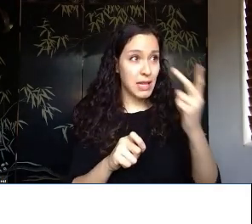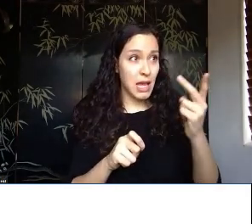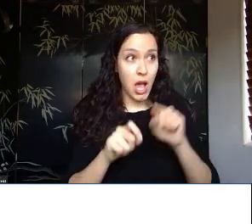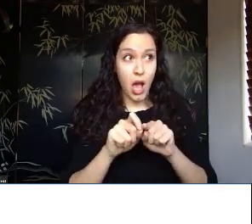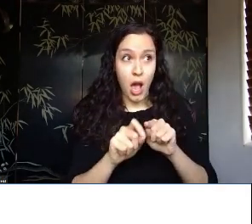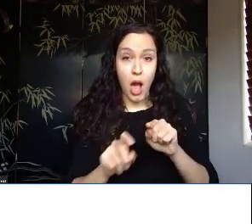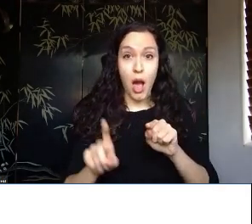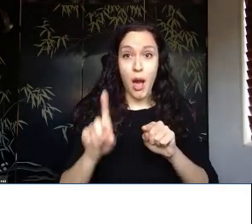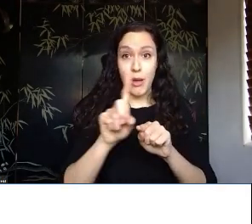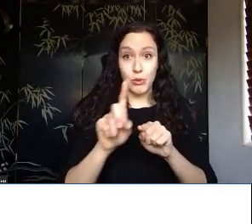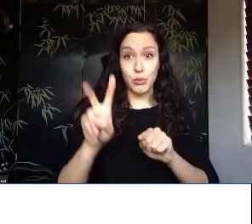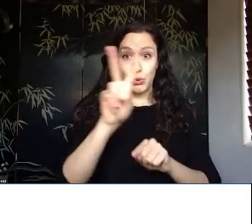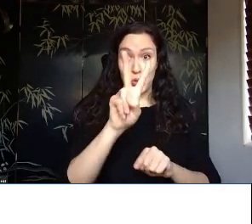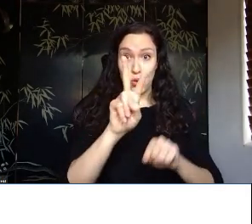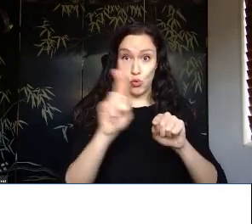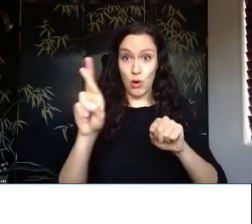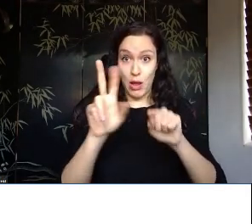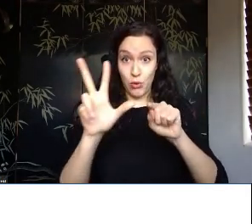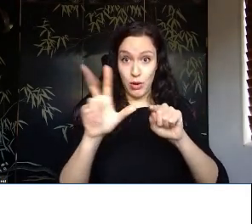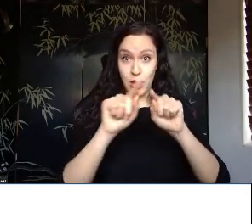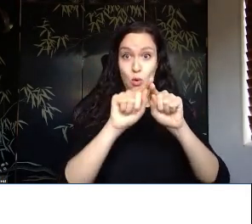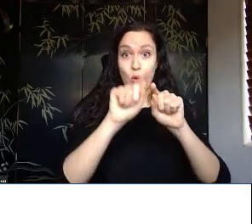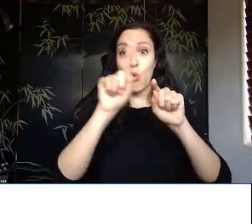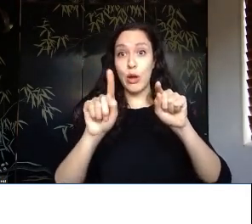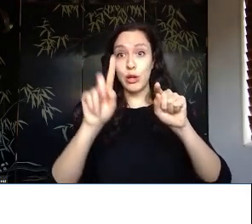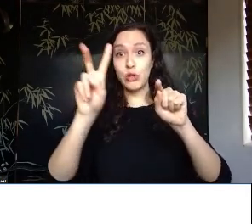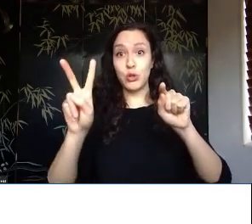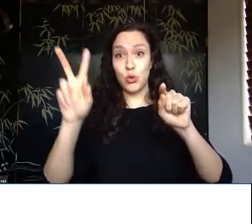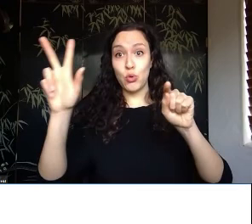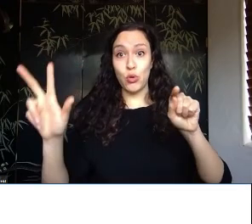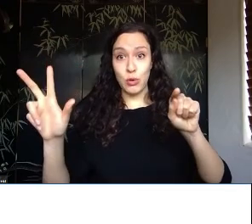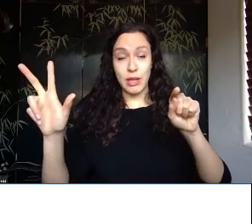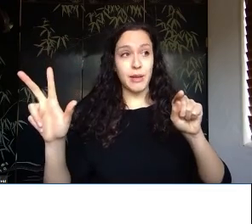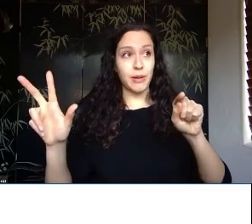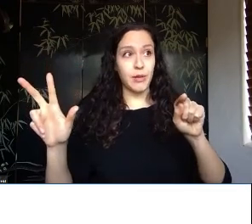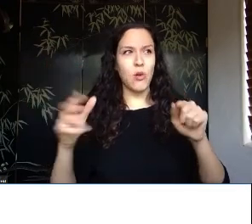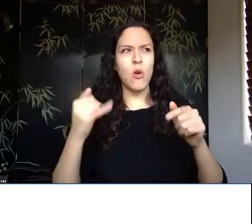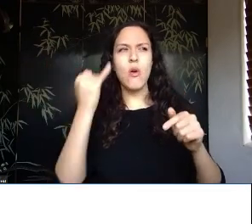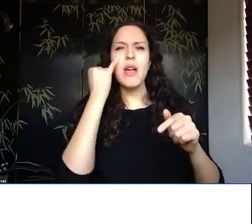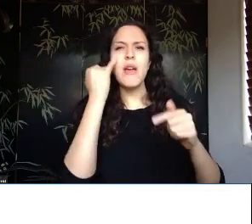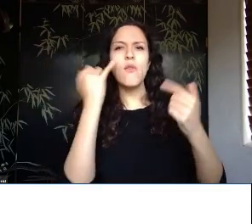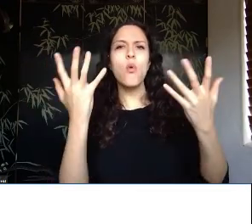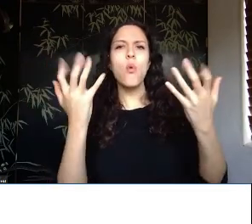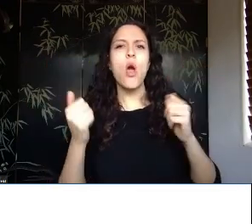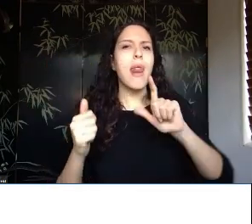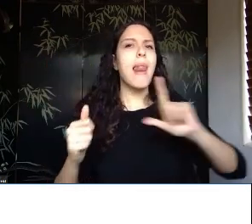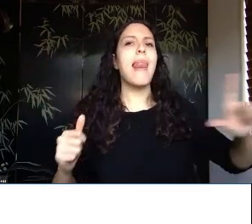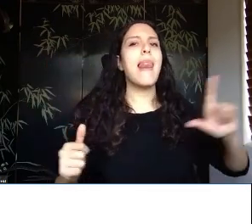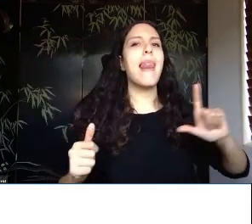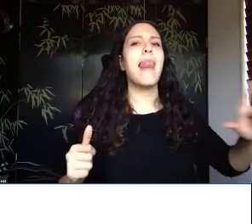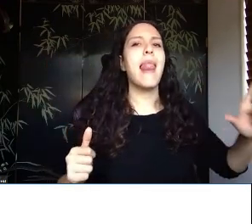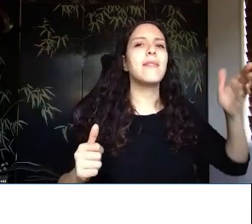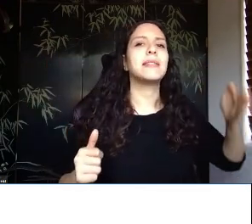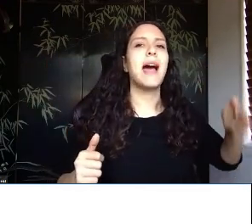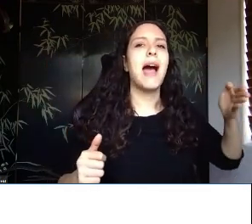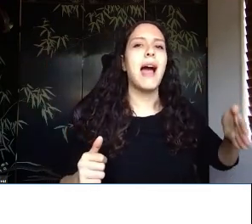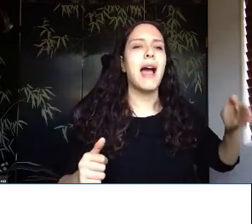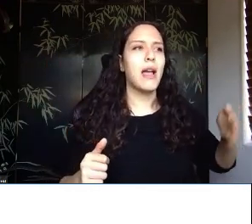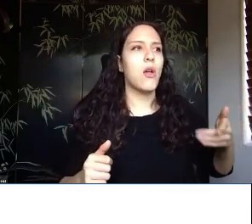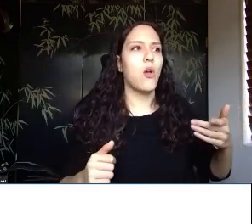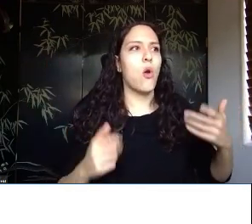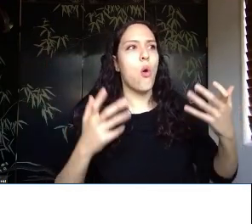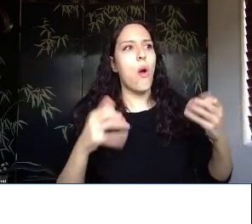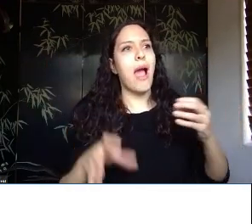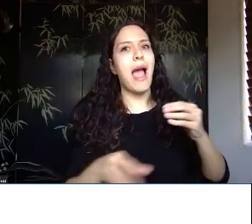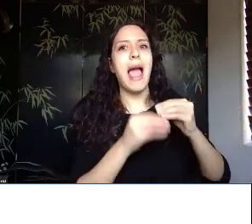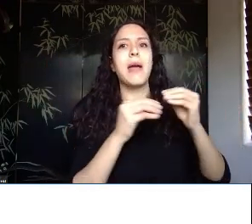3? Well, what if I wanted to extend my dots to the left more? Okay, like me, I wanted more